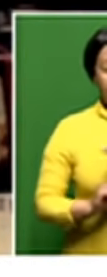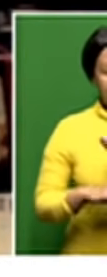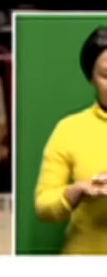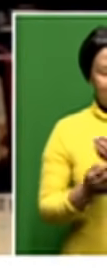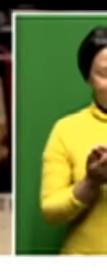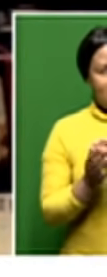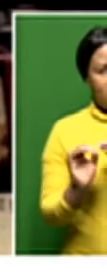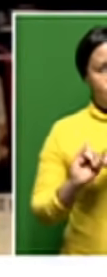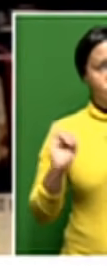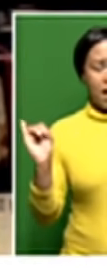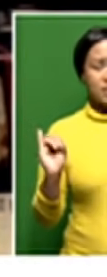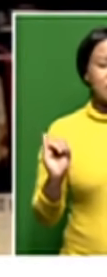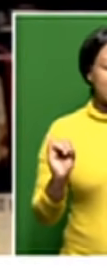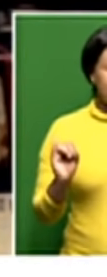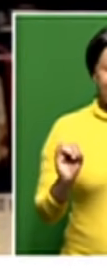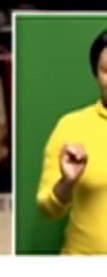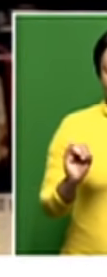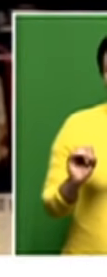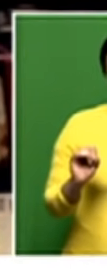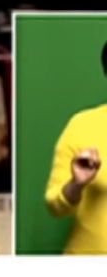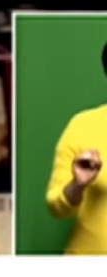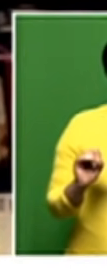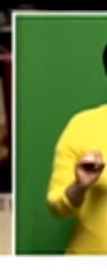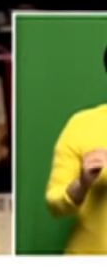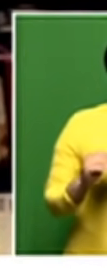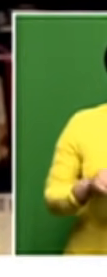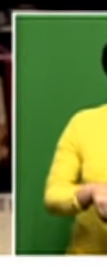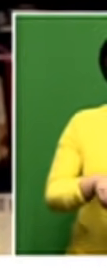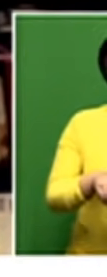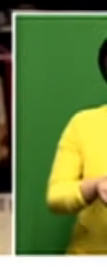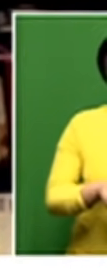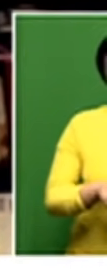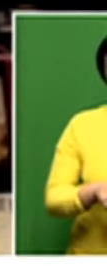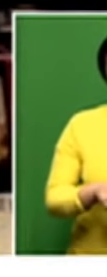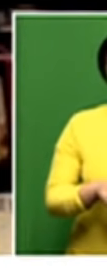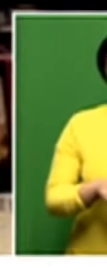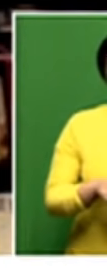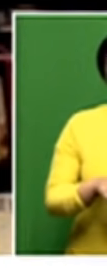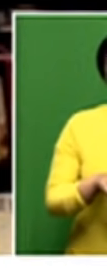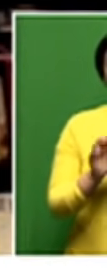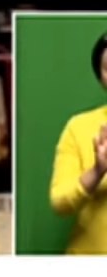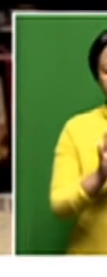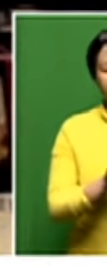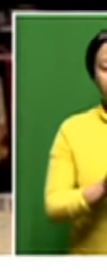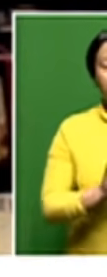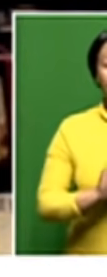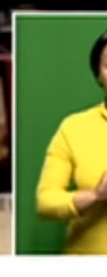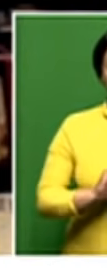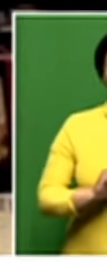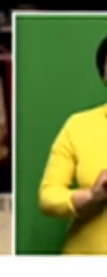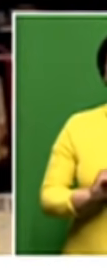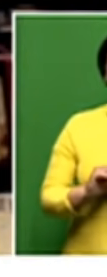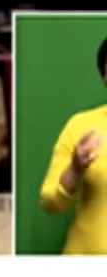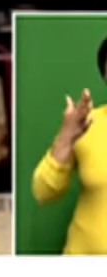more than what we are experiencing now. I think in time we will probably realize, and everyone will realize, that we made the